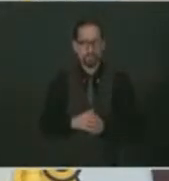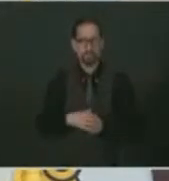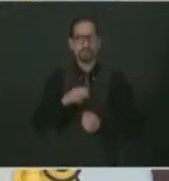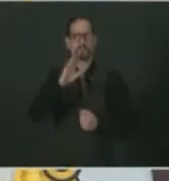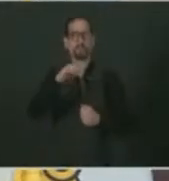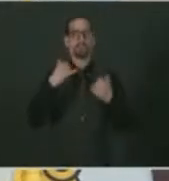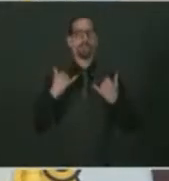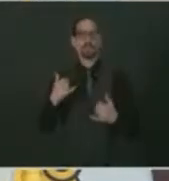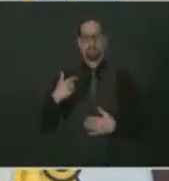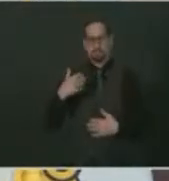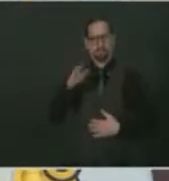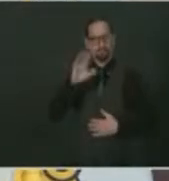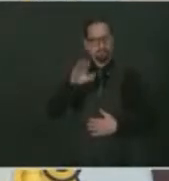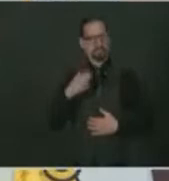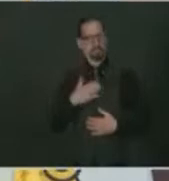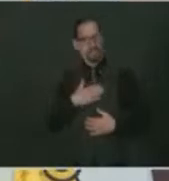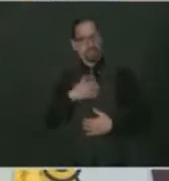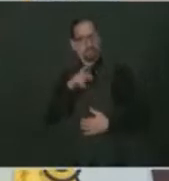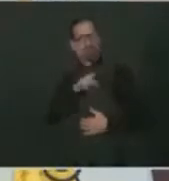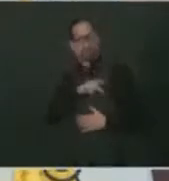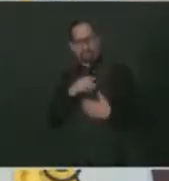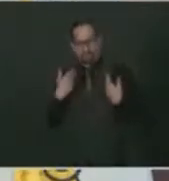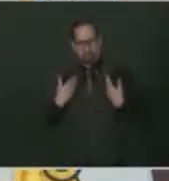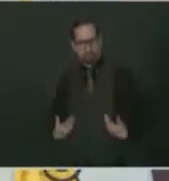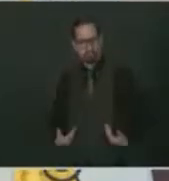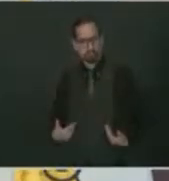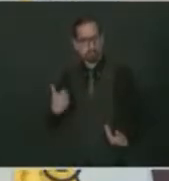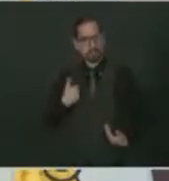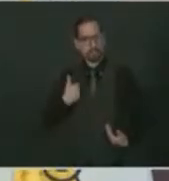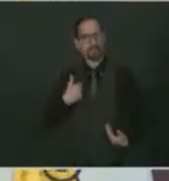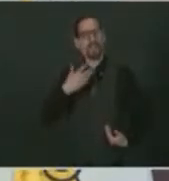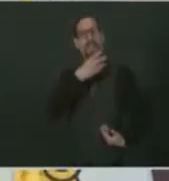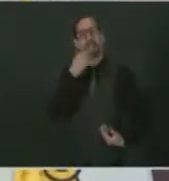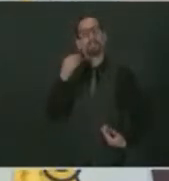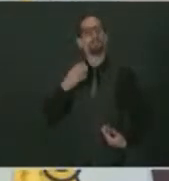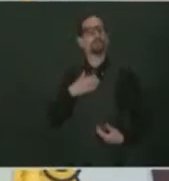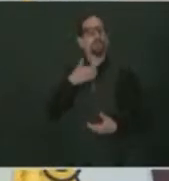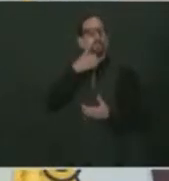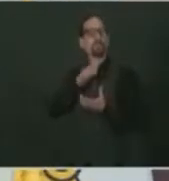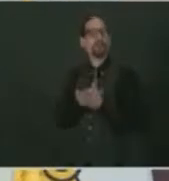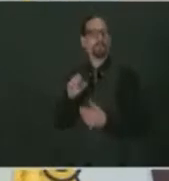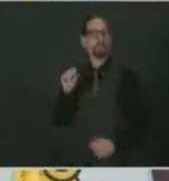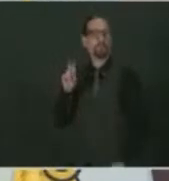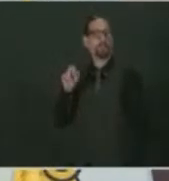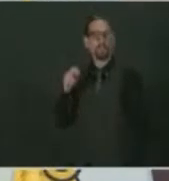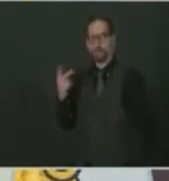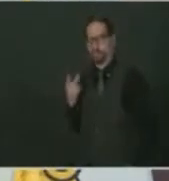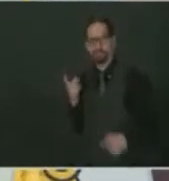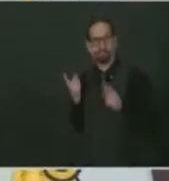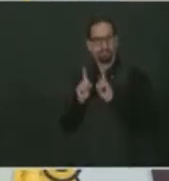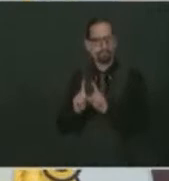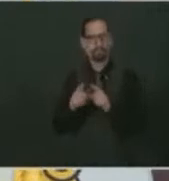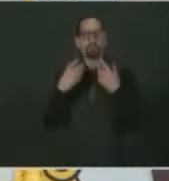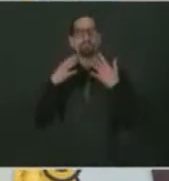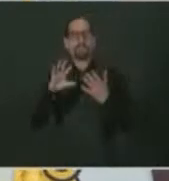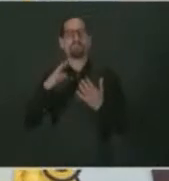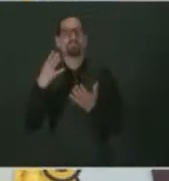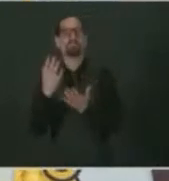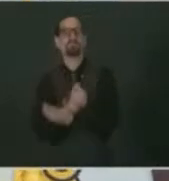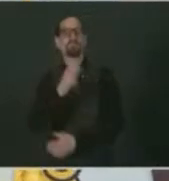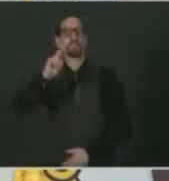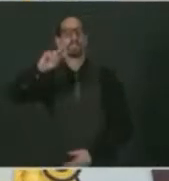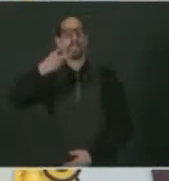did receive our second shot at the Dunkin' Donut Center on Tuesday. And I want to thank the team at the Dunk and